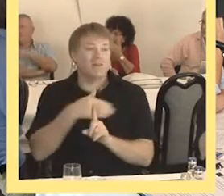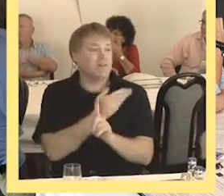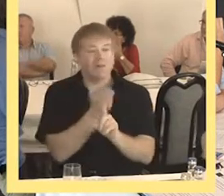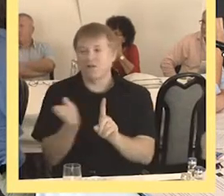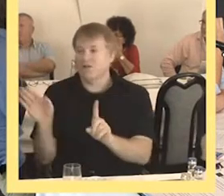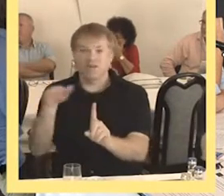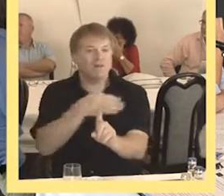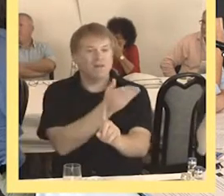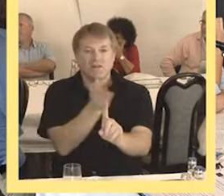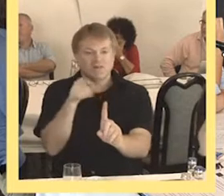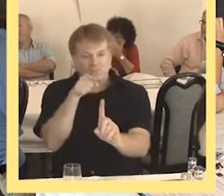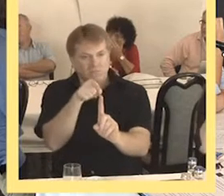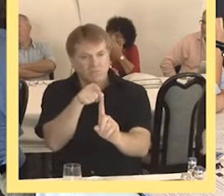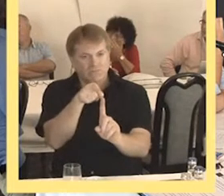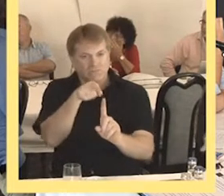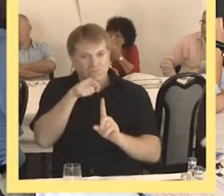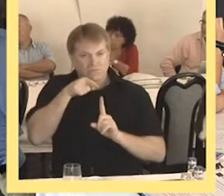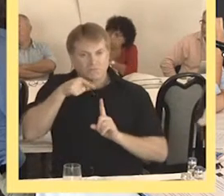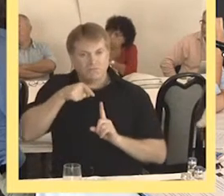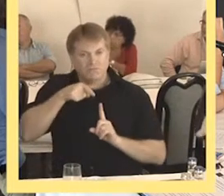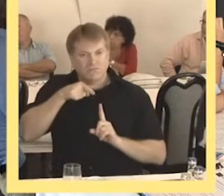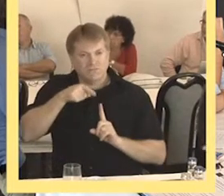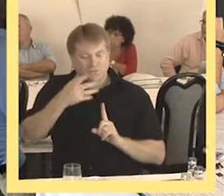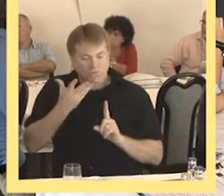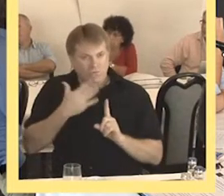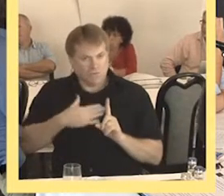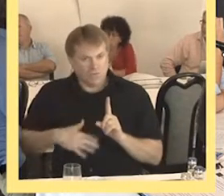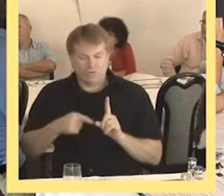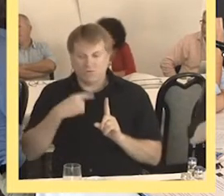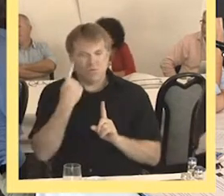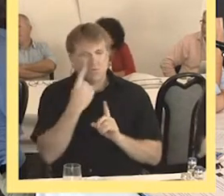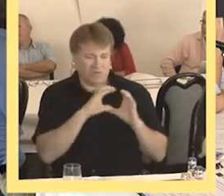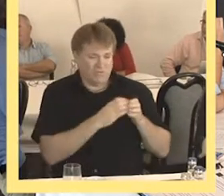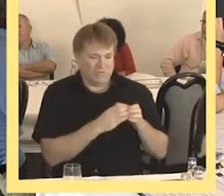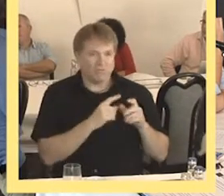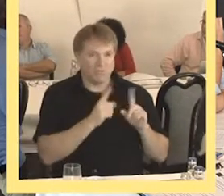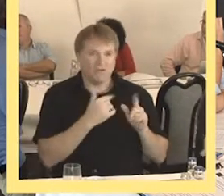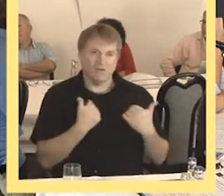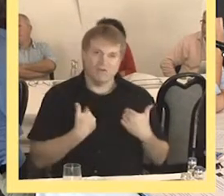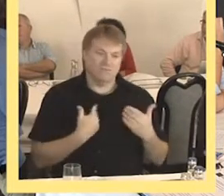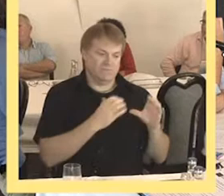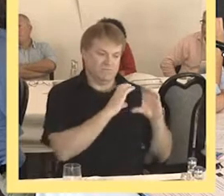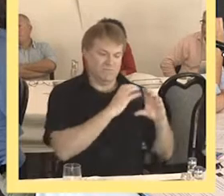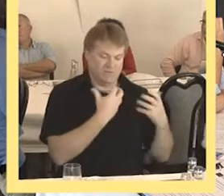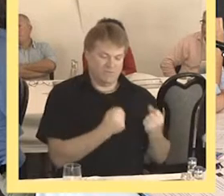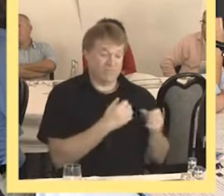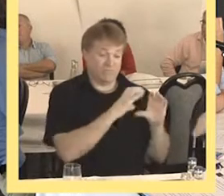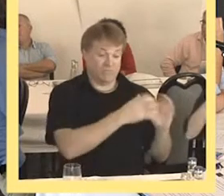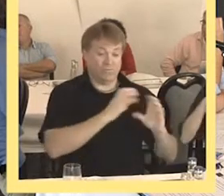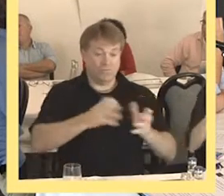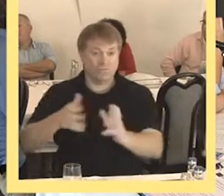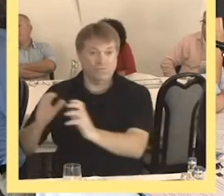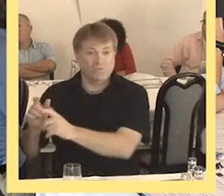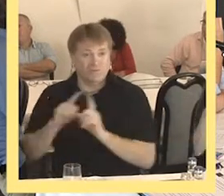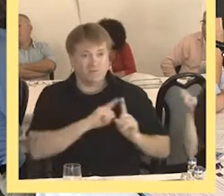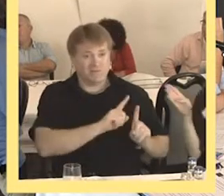to focus on one group and solve this problem I just described. So I'm very happy that you have